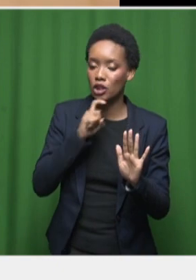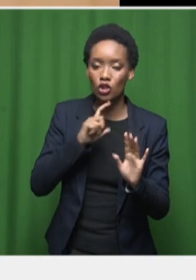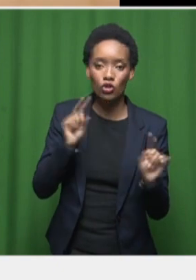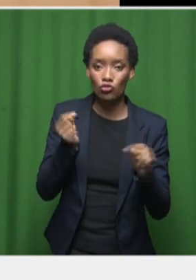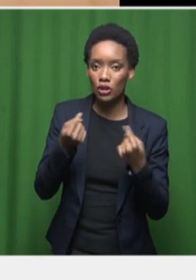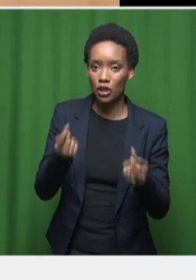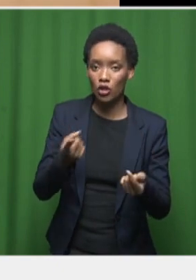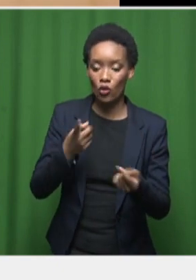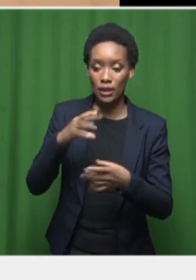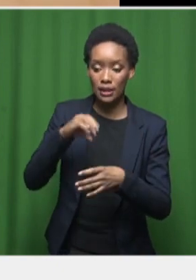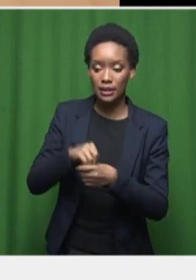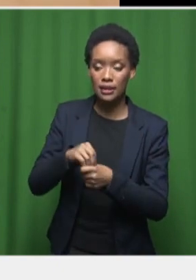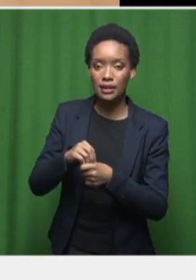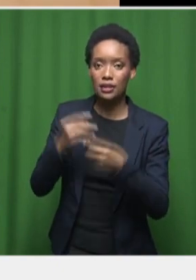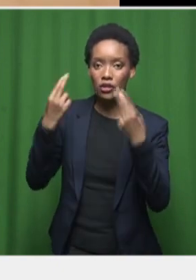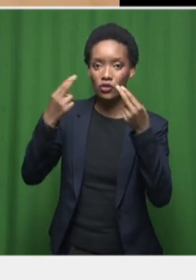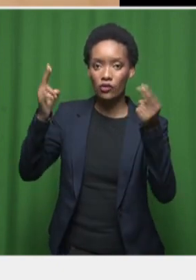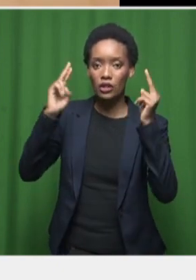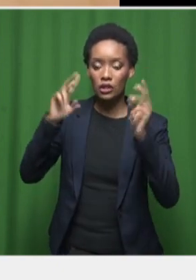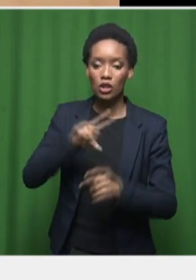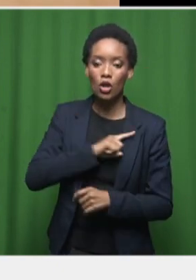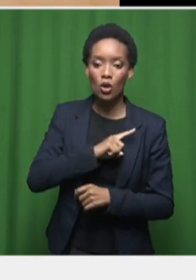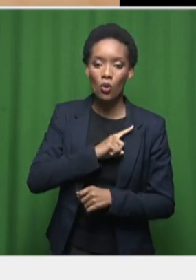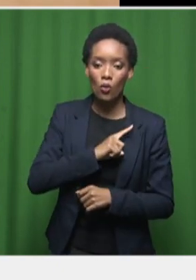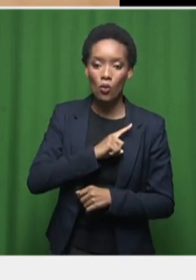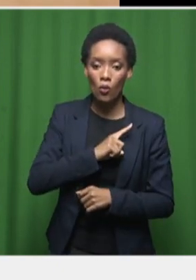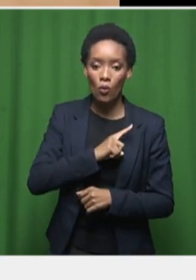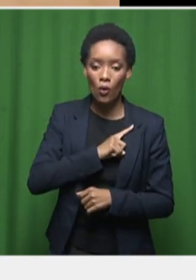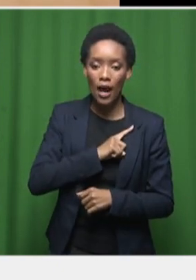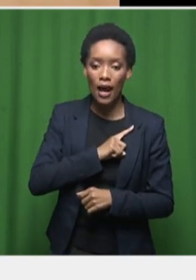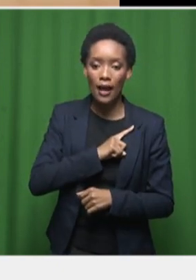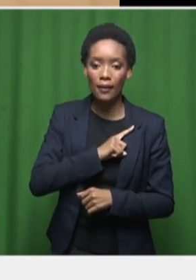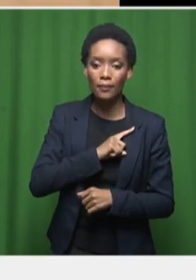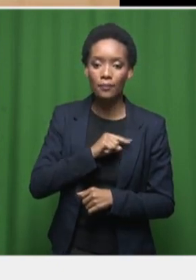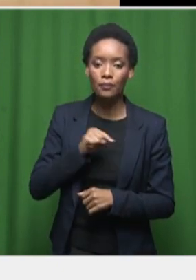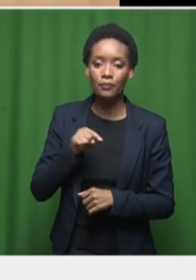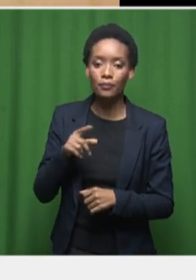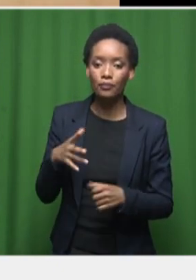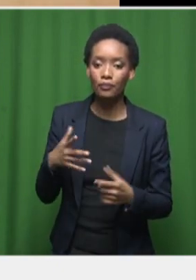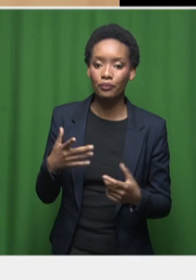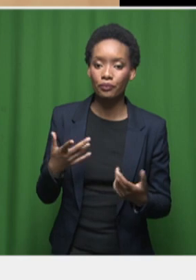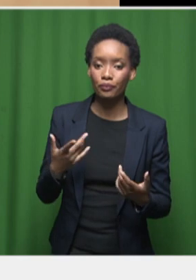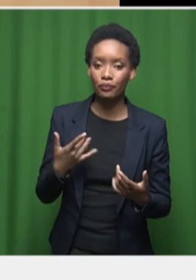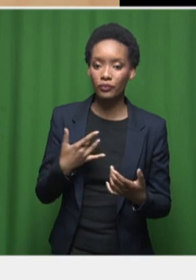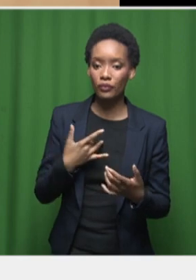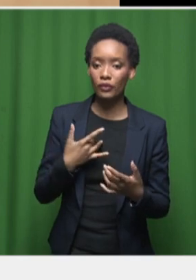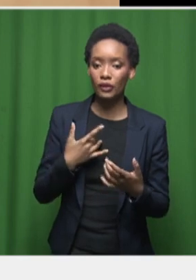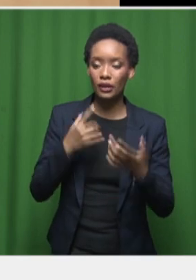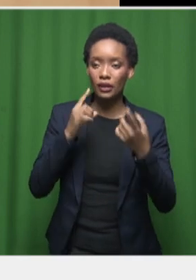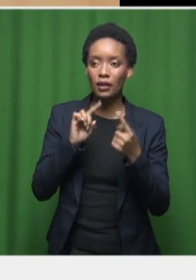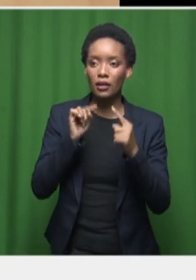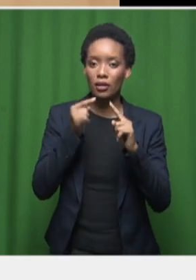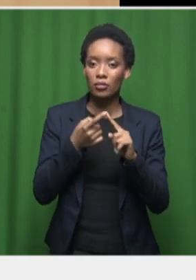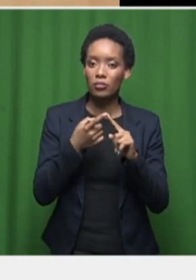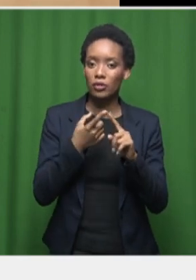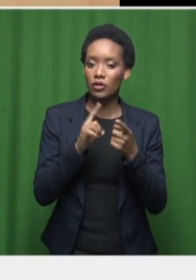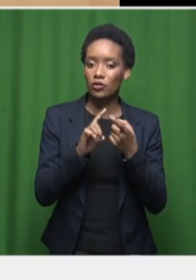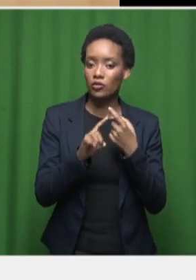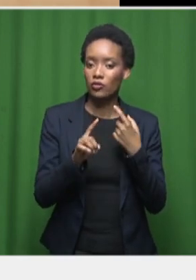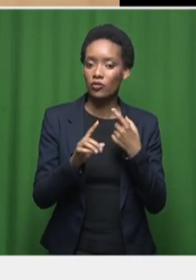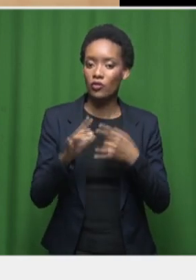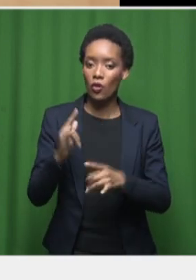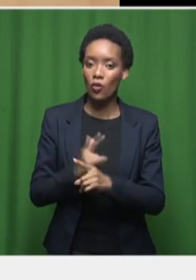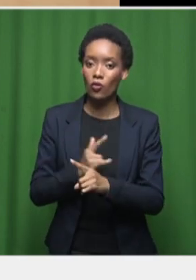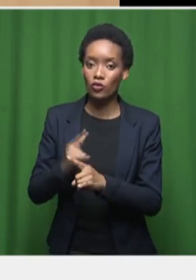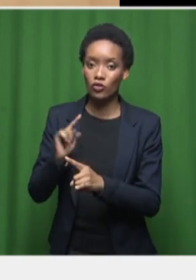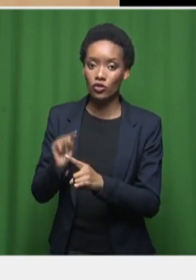their campus. And why? It's because they feared the use. And looking at it from a point of view where ChatGPT